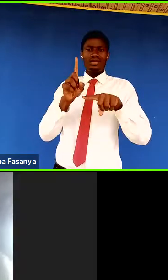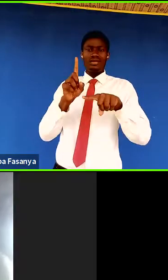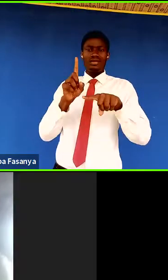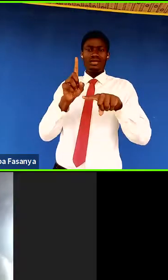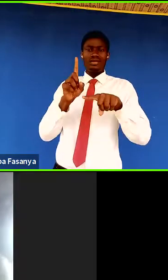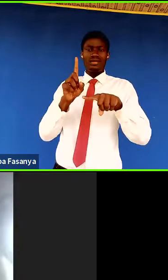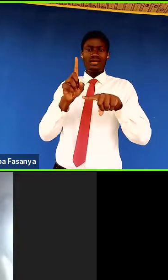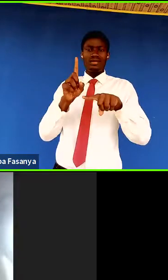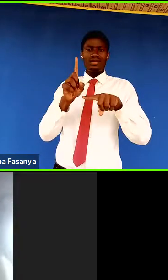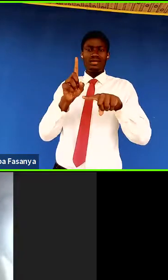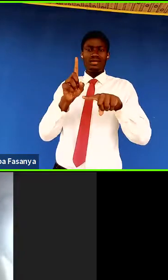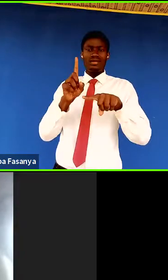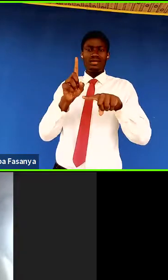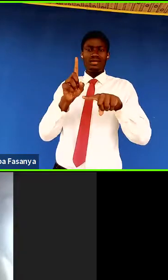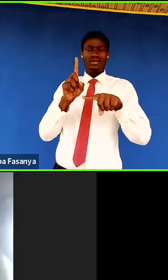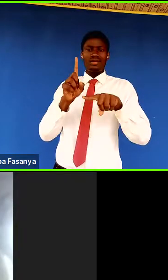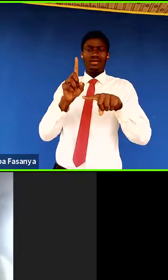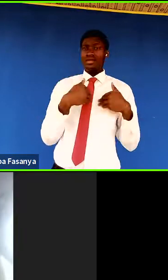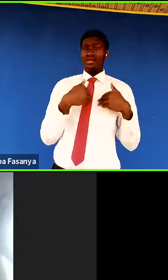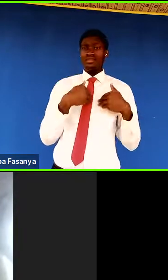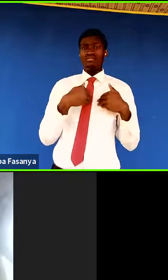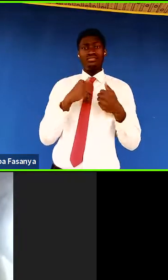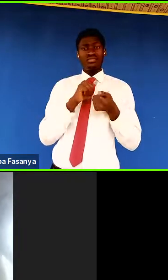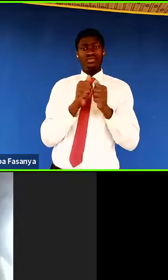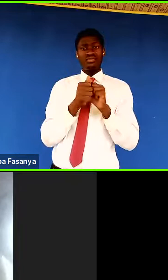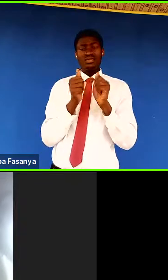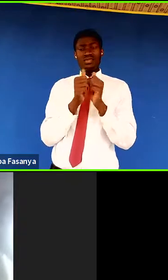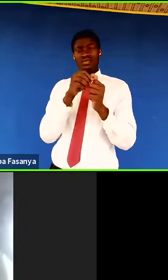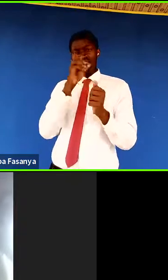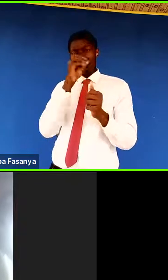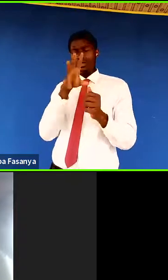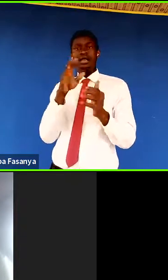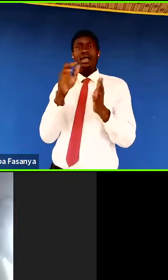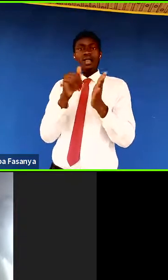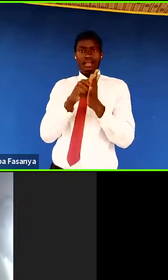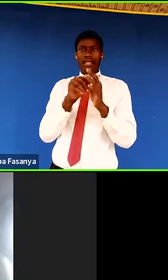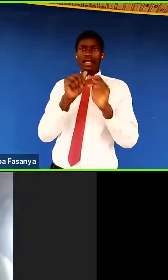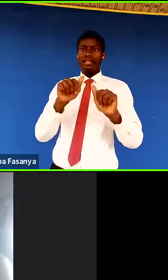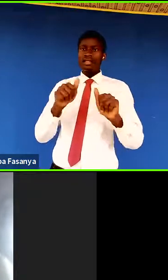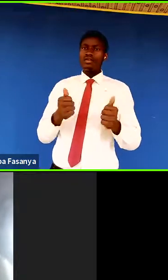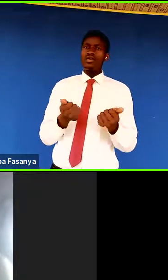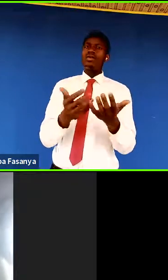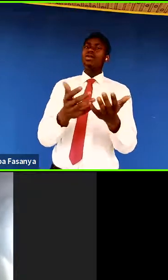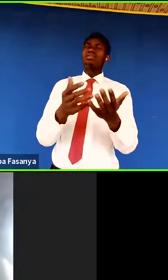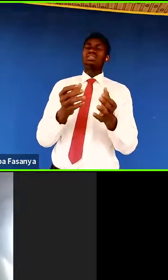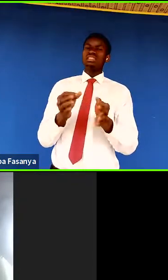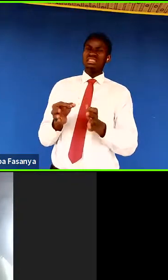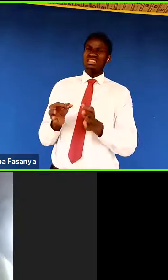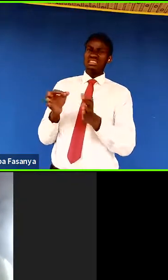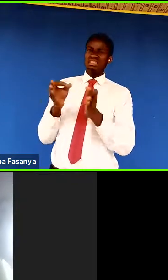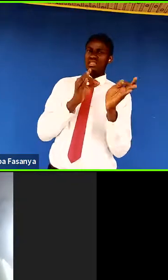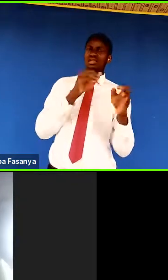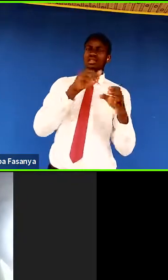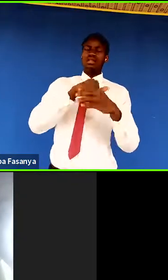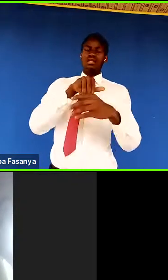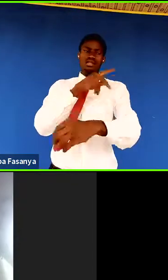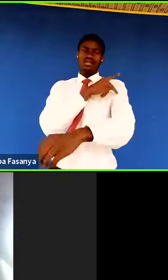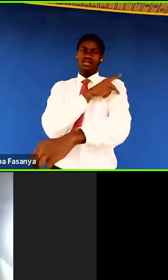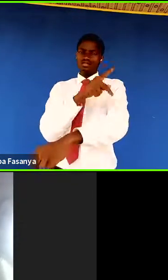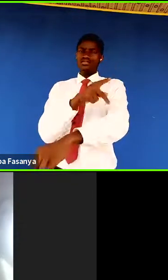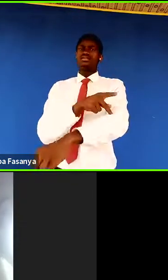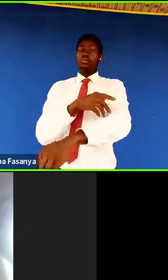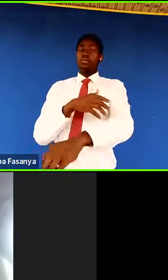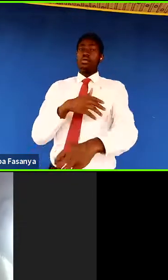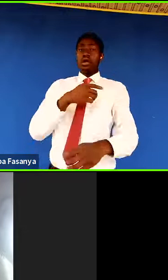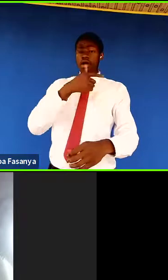parameters, which we'll say male factor, then that can cause a delay in conception because the sperms may not be good enough to